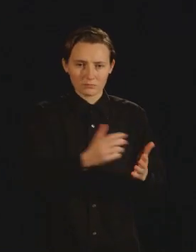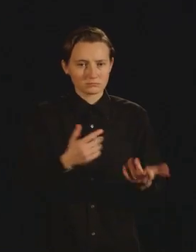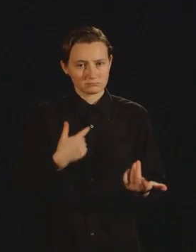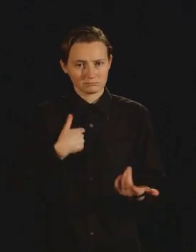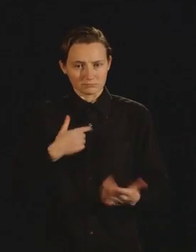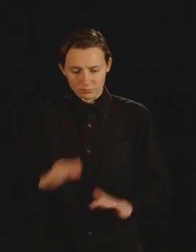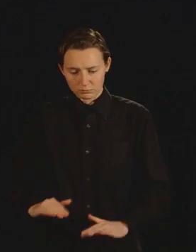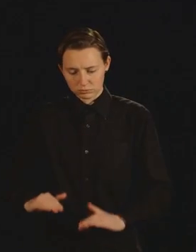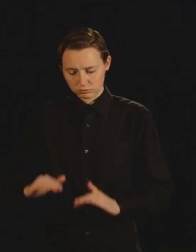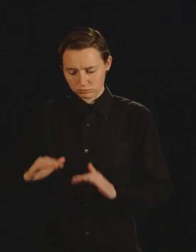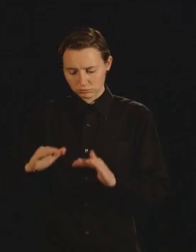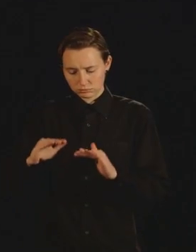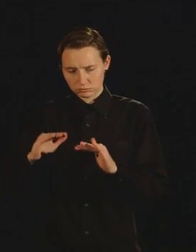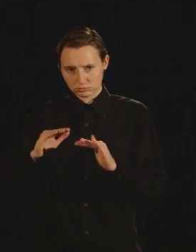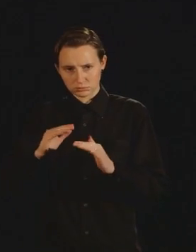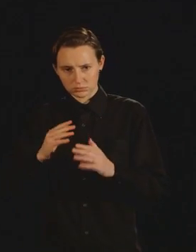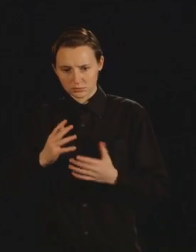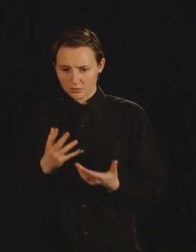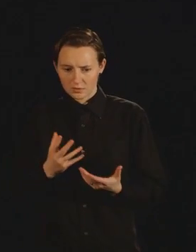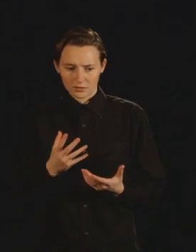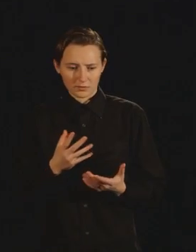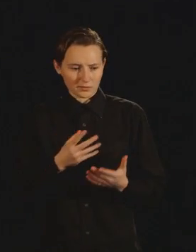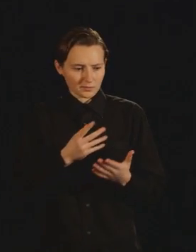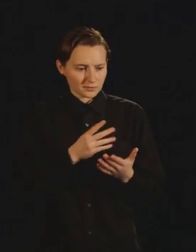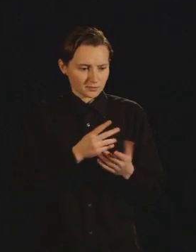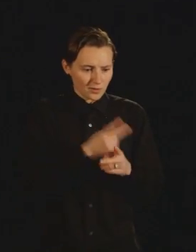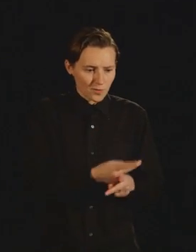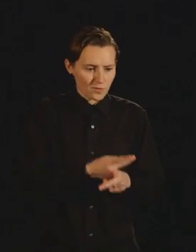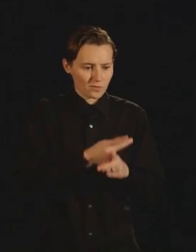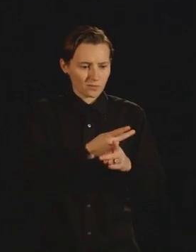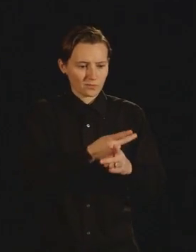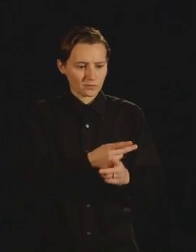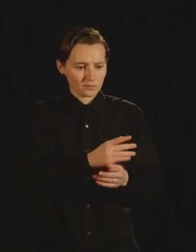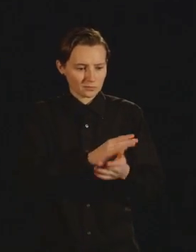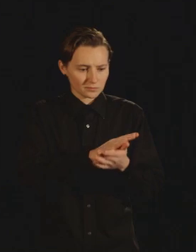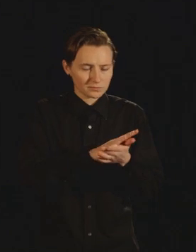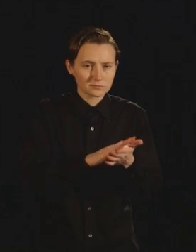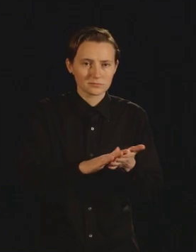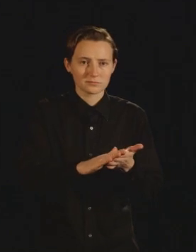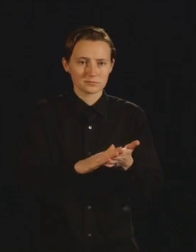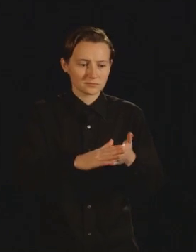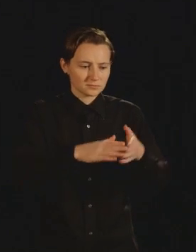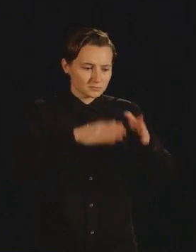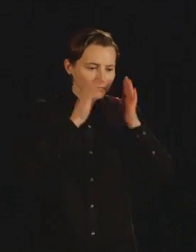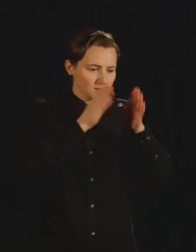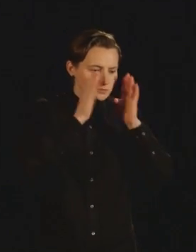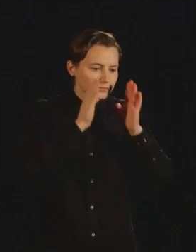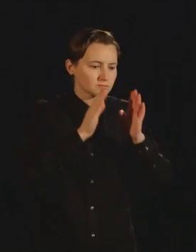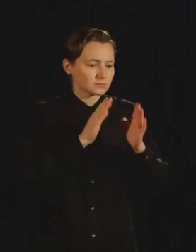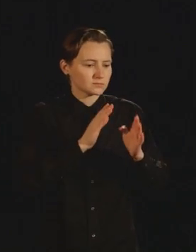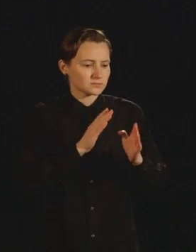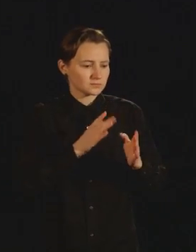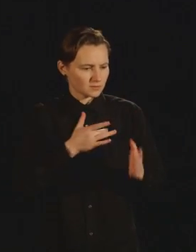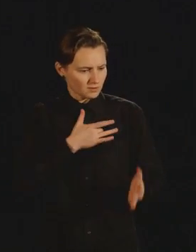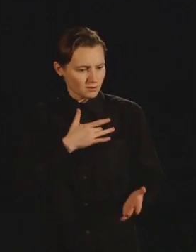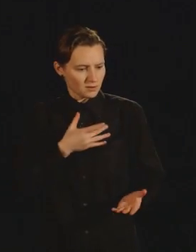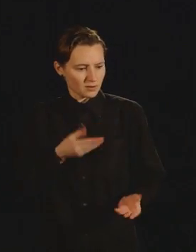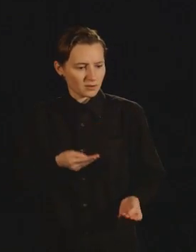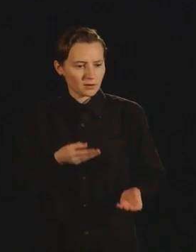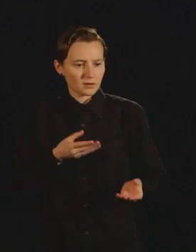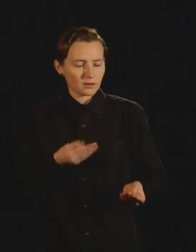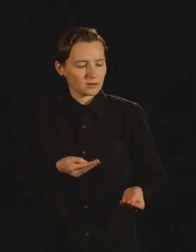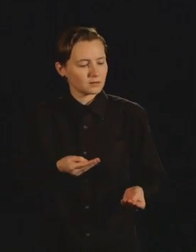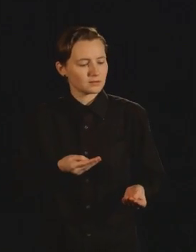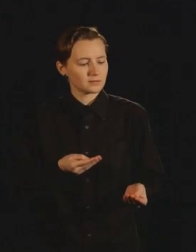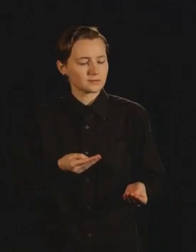to since I was a little girl, like caring, empathy, being kind, listening, being compassionate, and